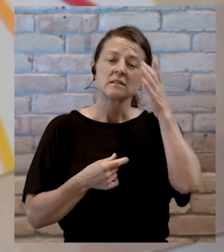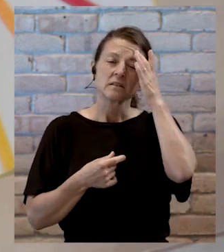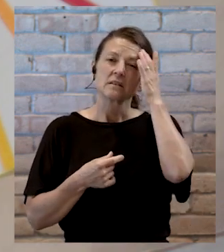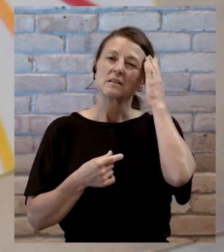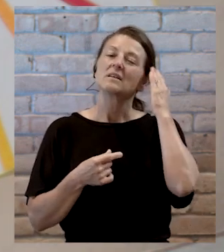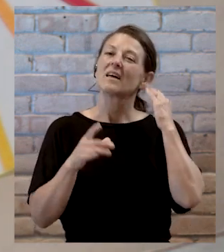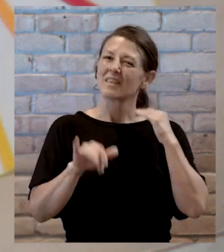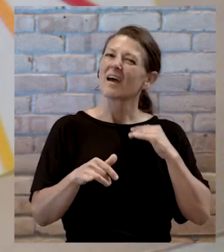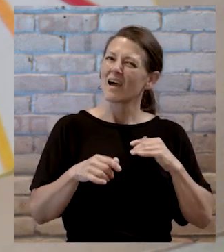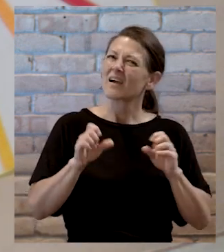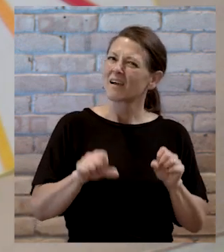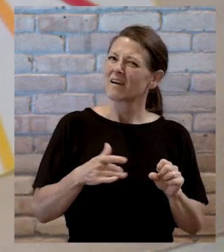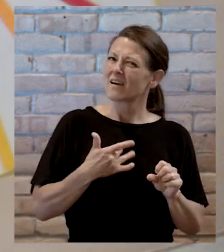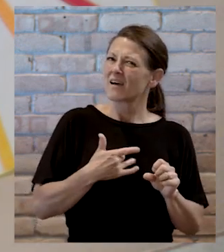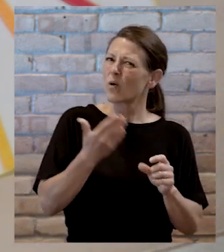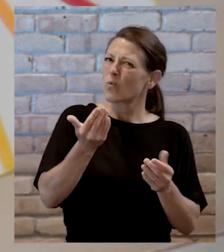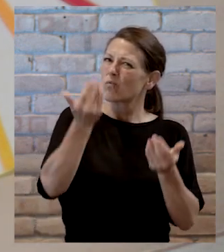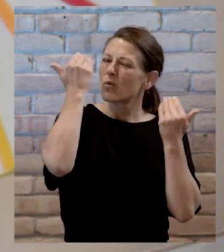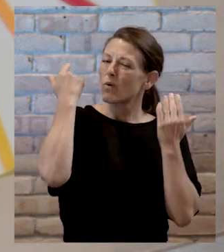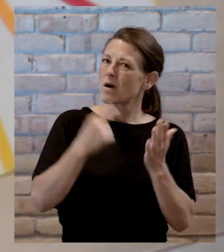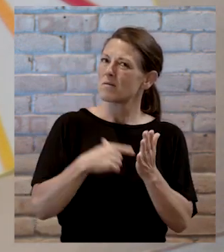It can be overwhelming.